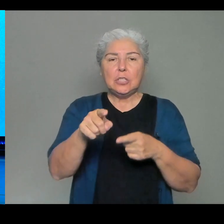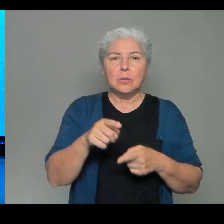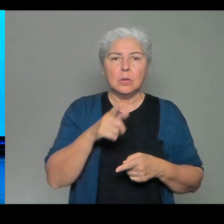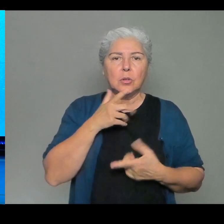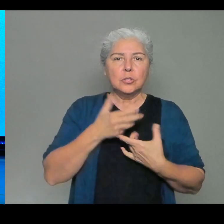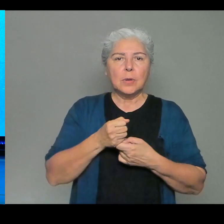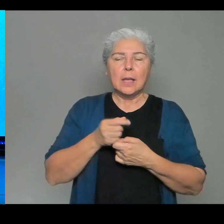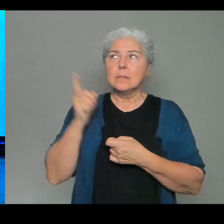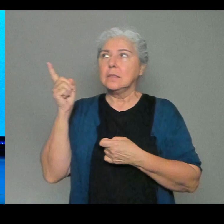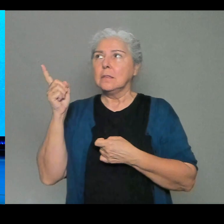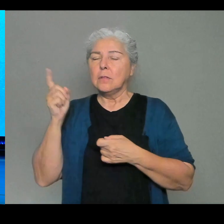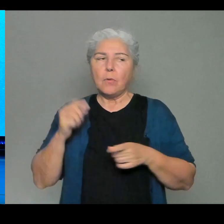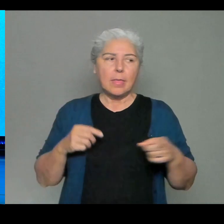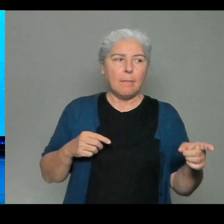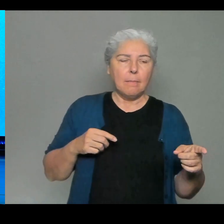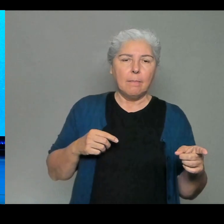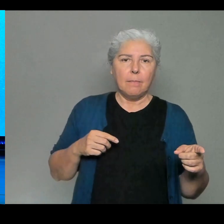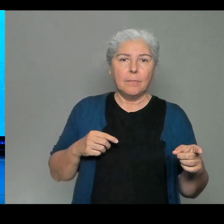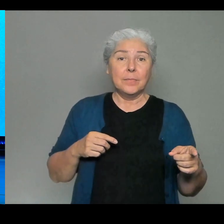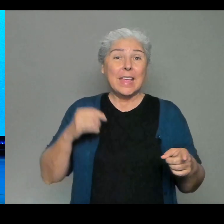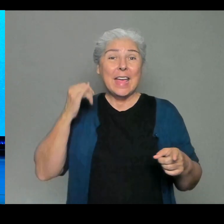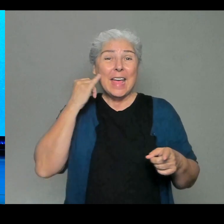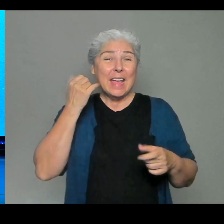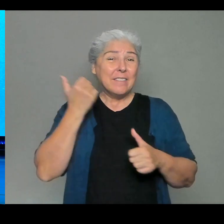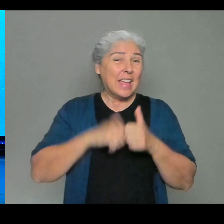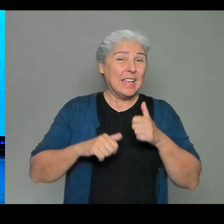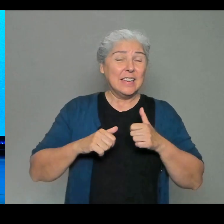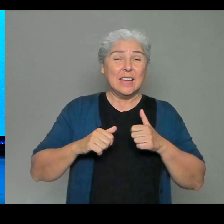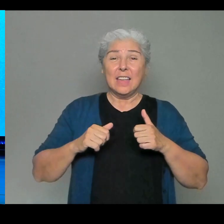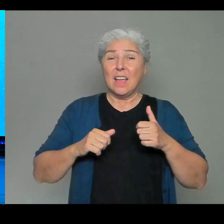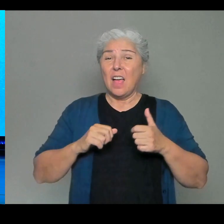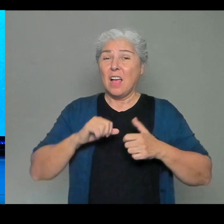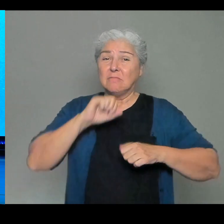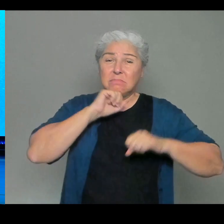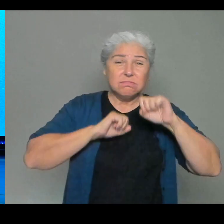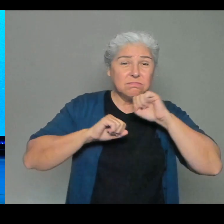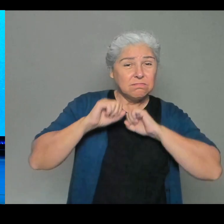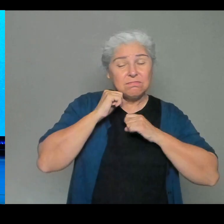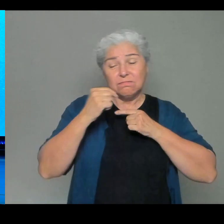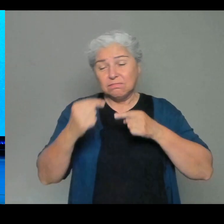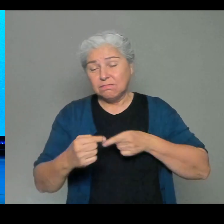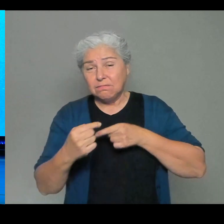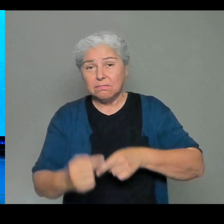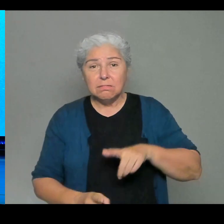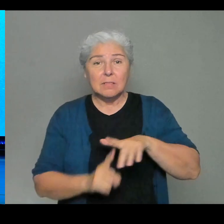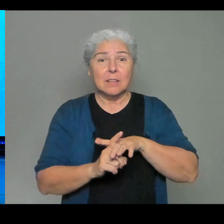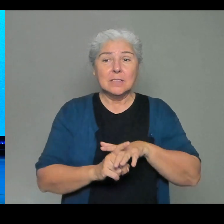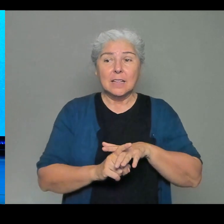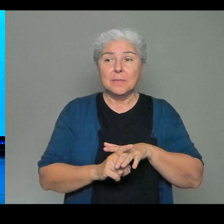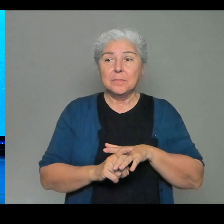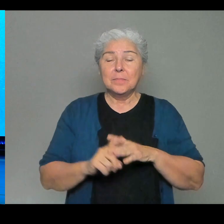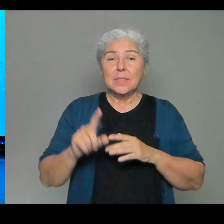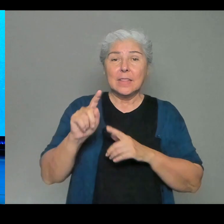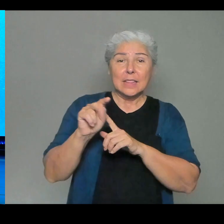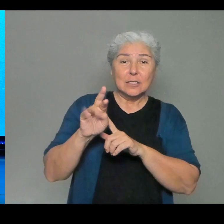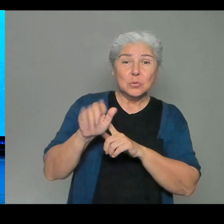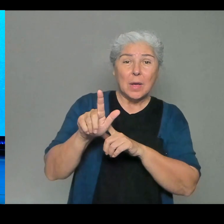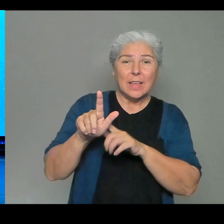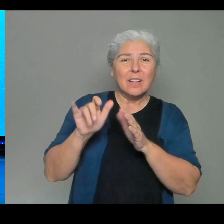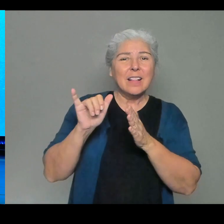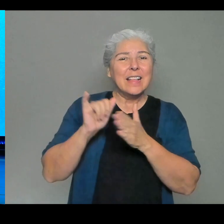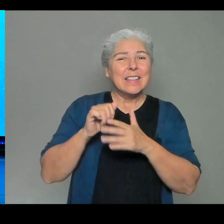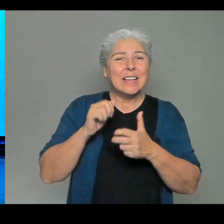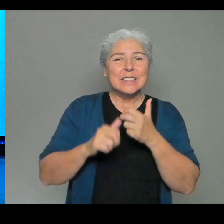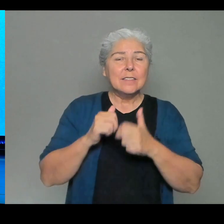at you, are you gonna trust God? Or are you gonna trust them? Whenever you have a trial, whenever you have a difficulty or the trial is not